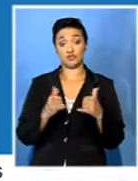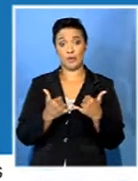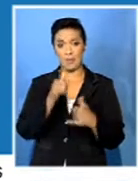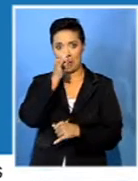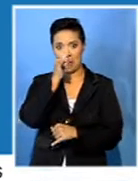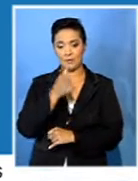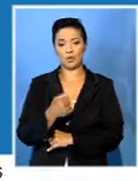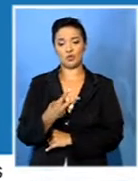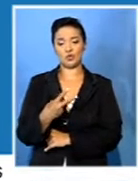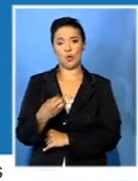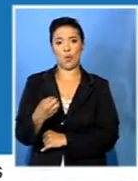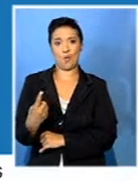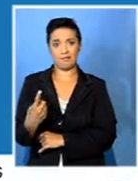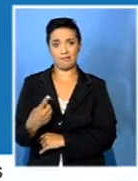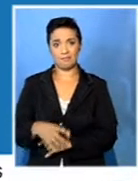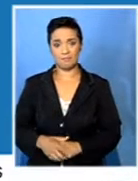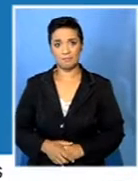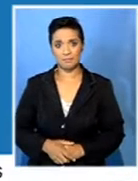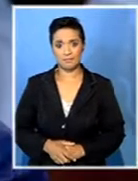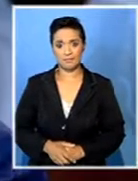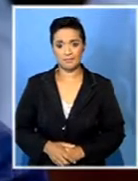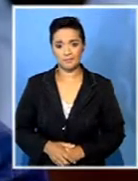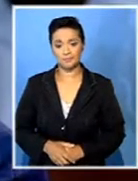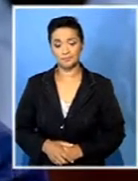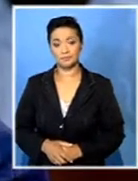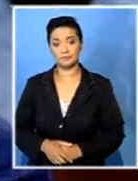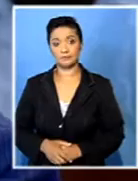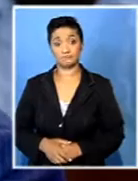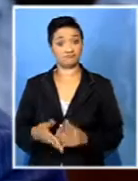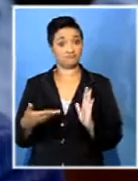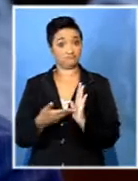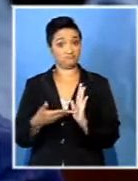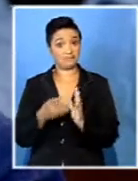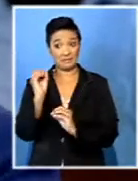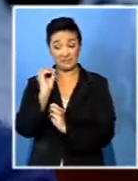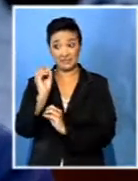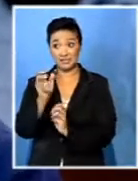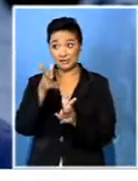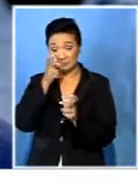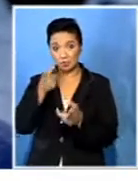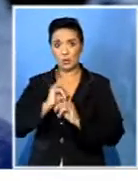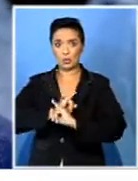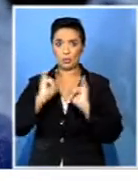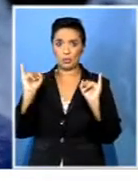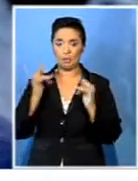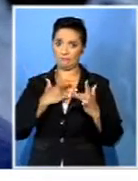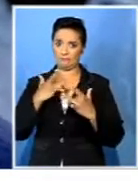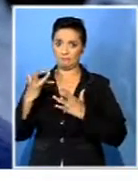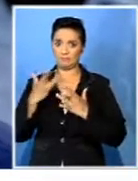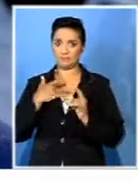day for the same period. We should all of us be concerned about that. The question of trio crimes, they seem to be